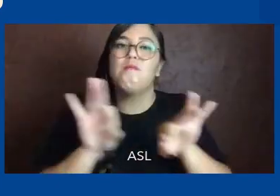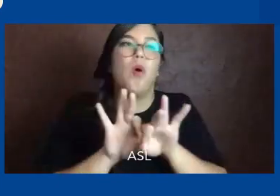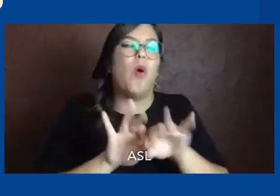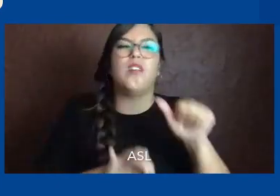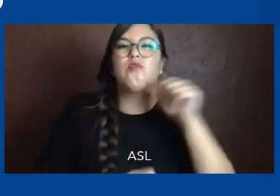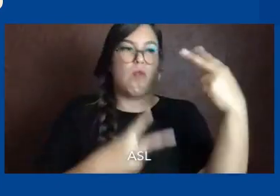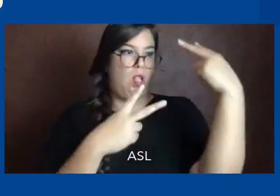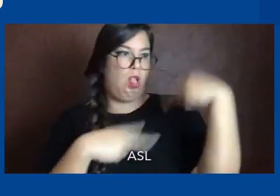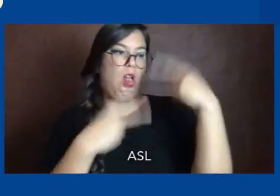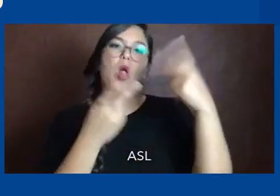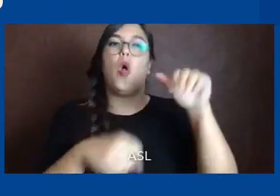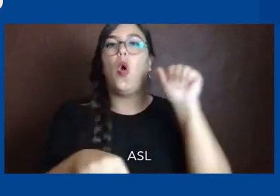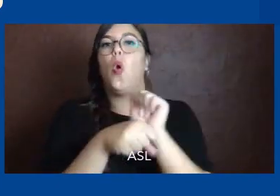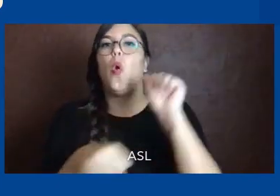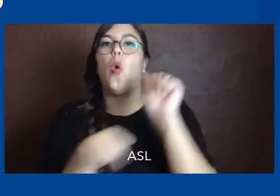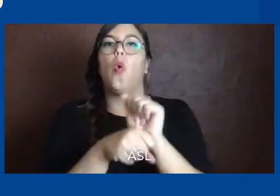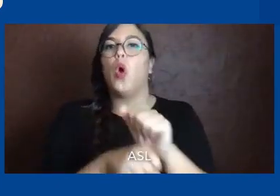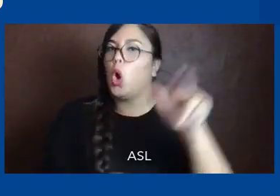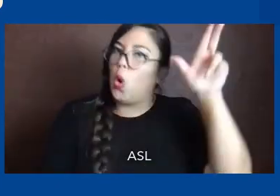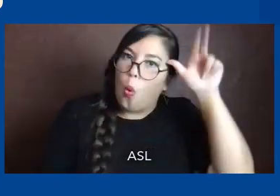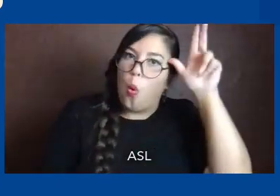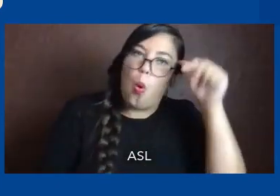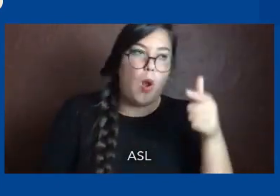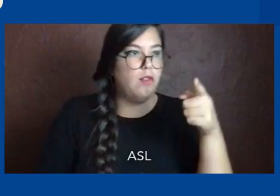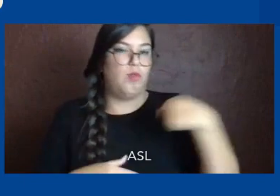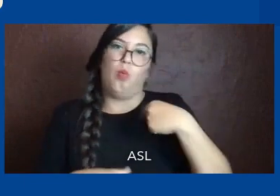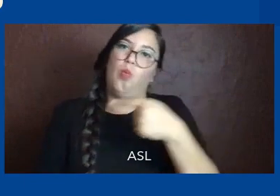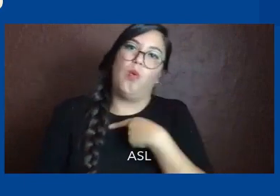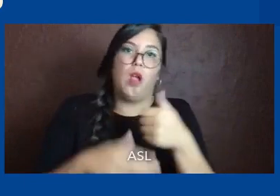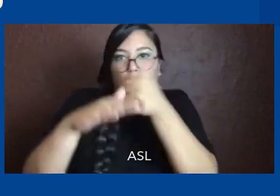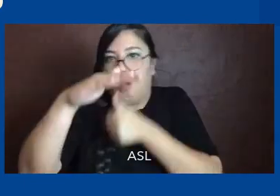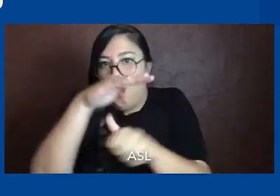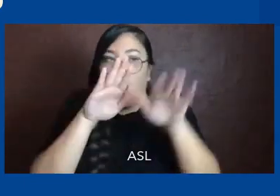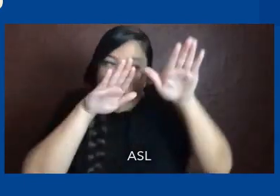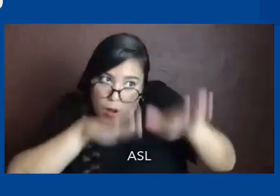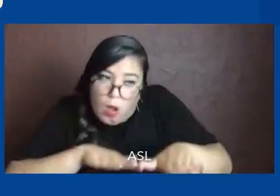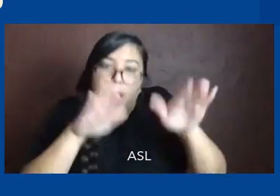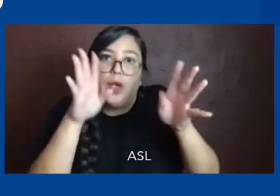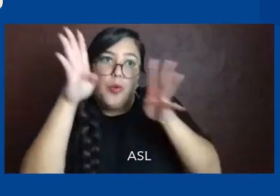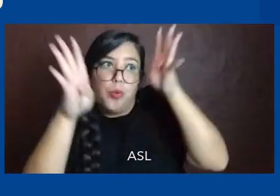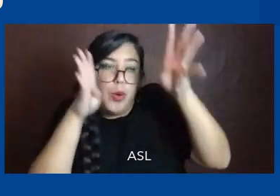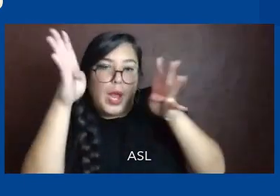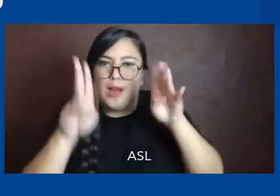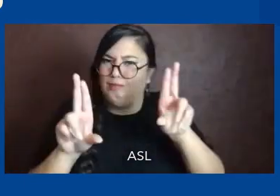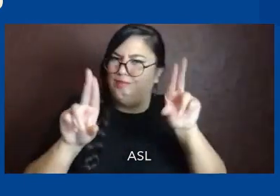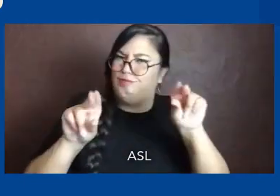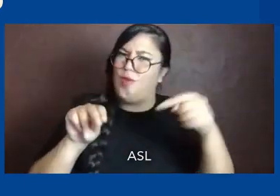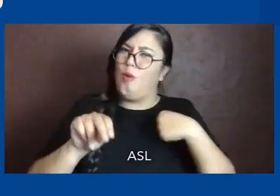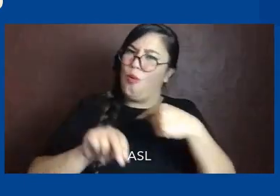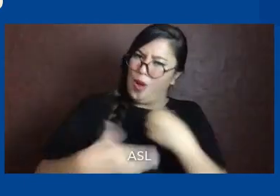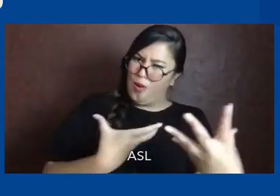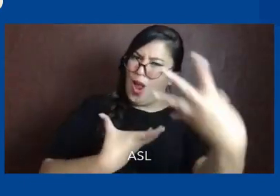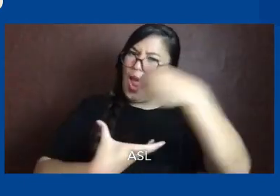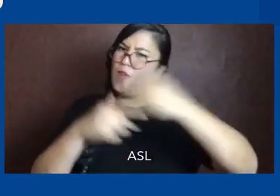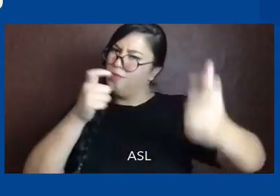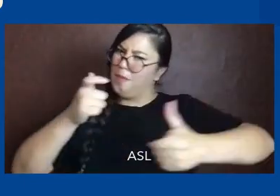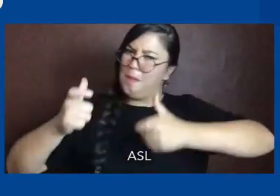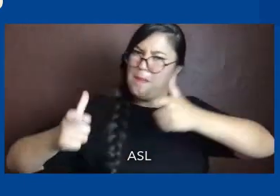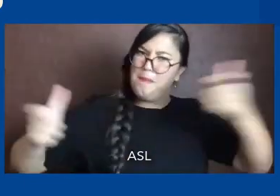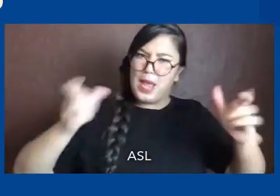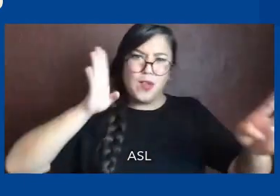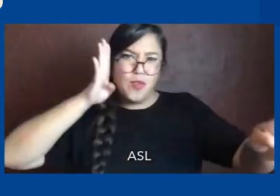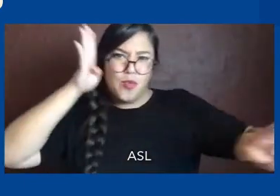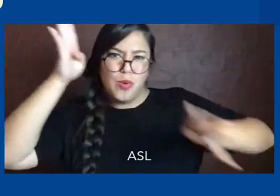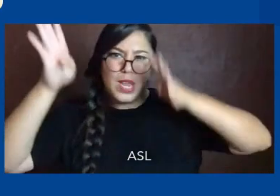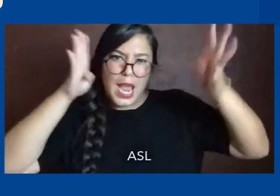seeing ourselves as like below the line type creatives, and understanding that we are like part of this larger creative collaboration